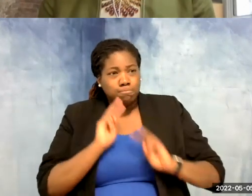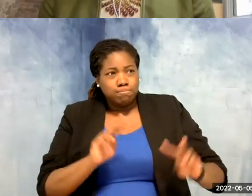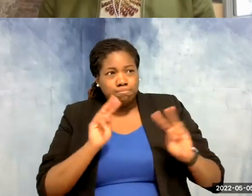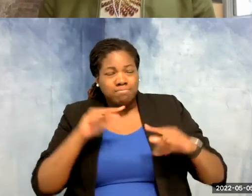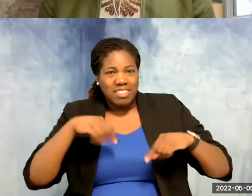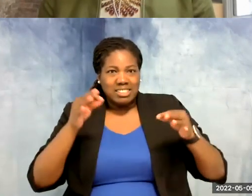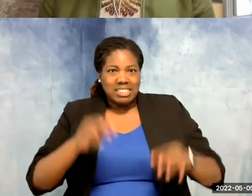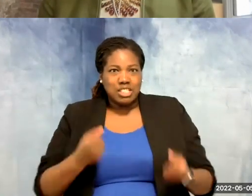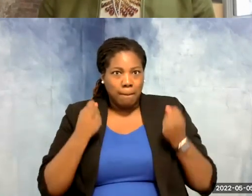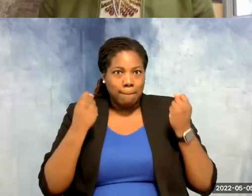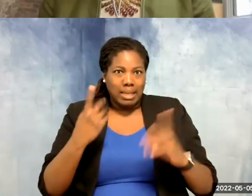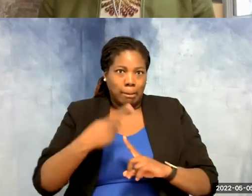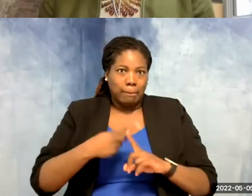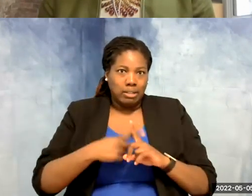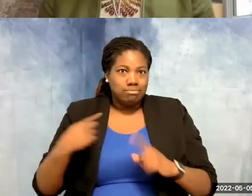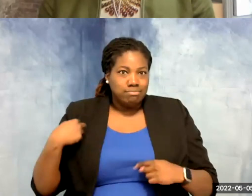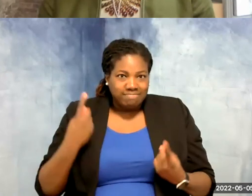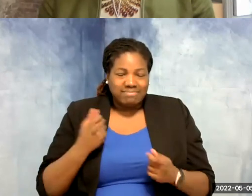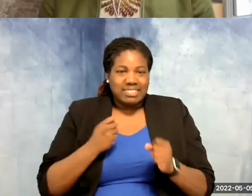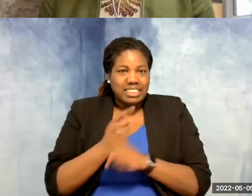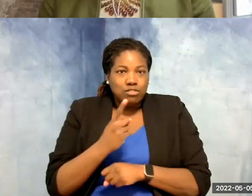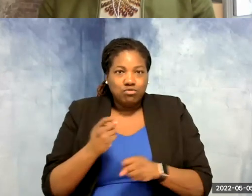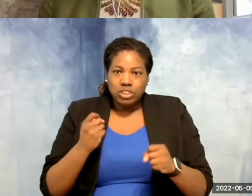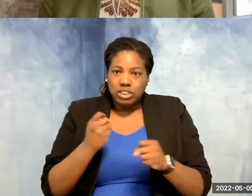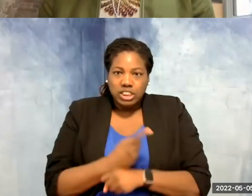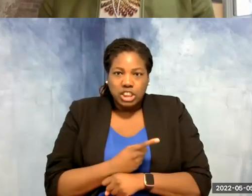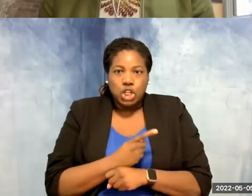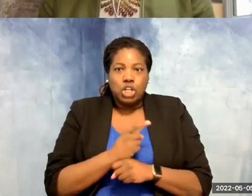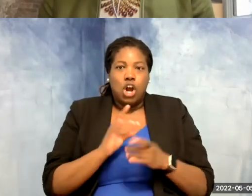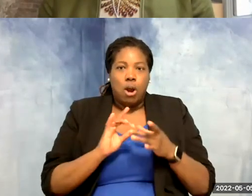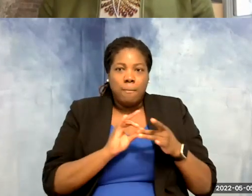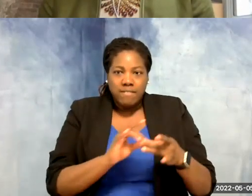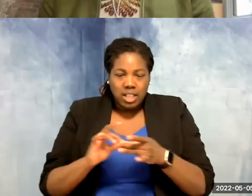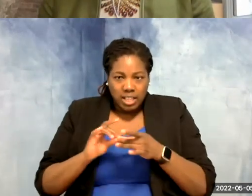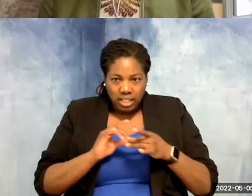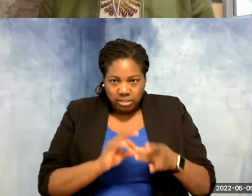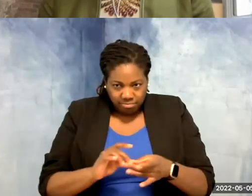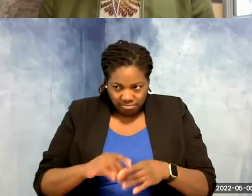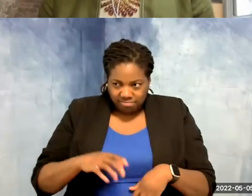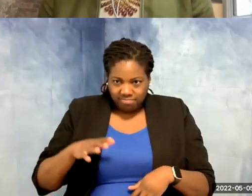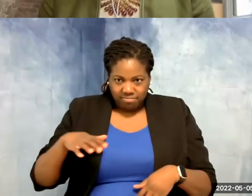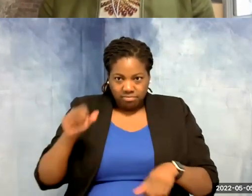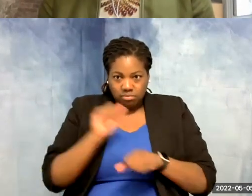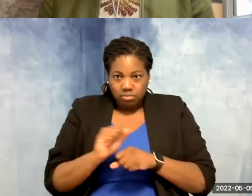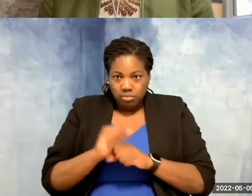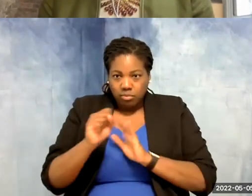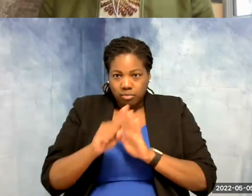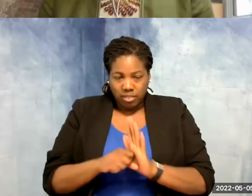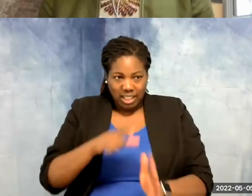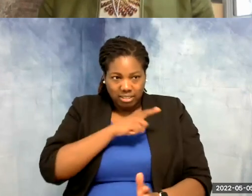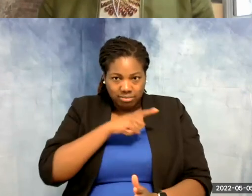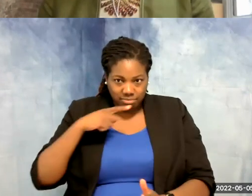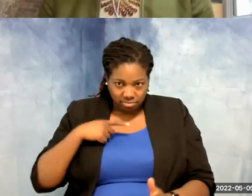for months. As we do every year, our affiliates with our partnership have worked in their state